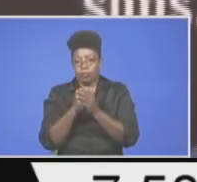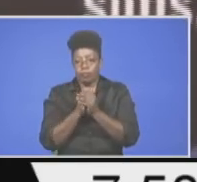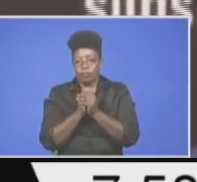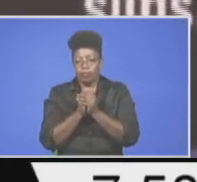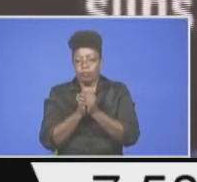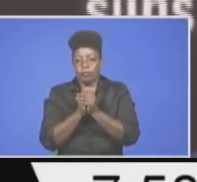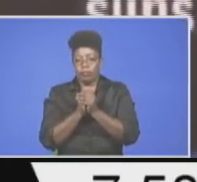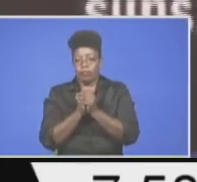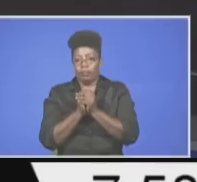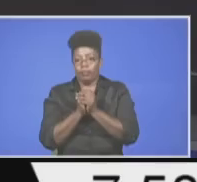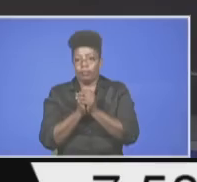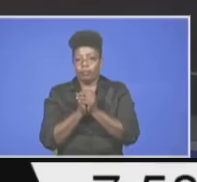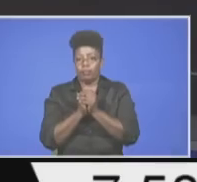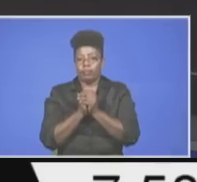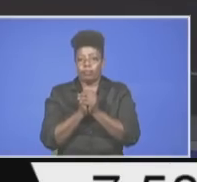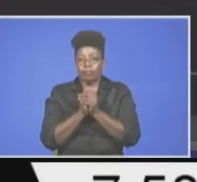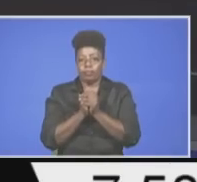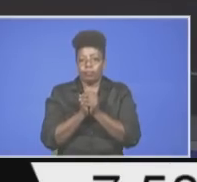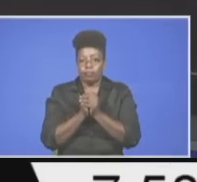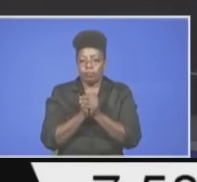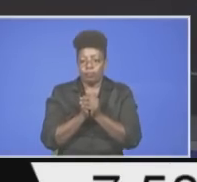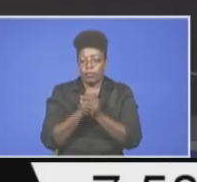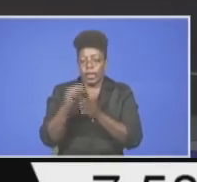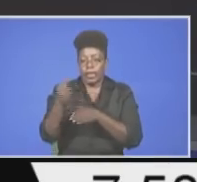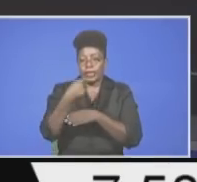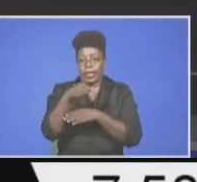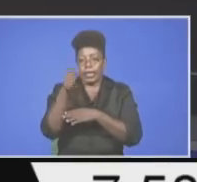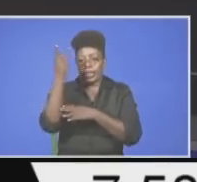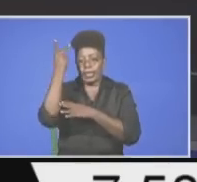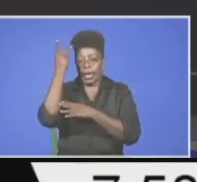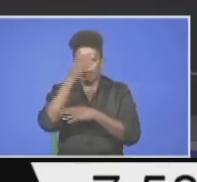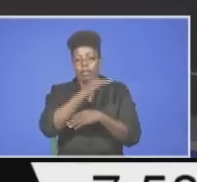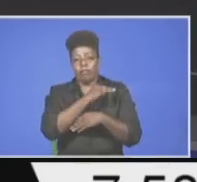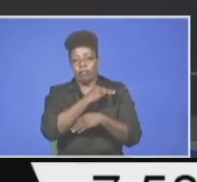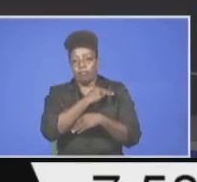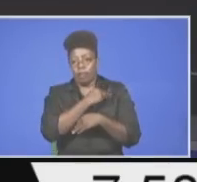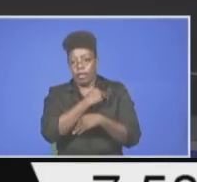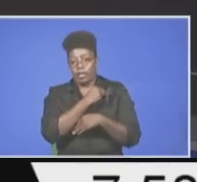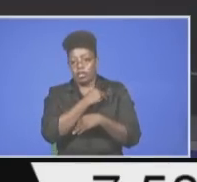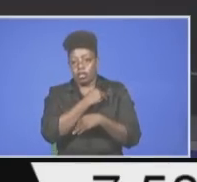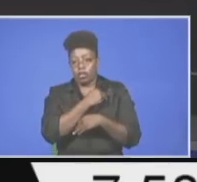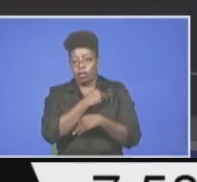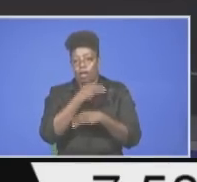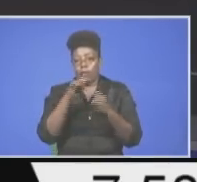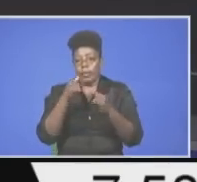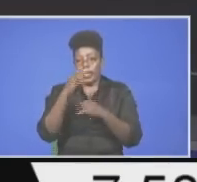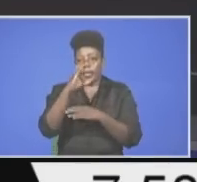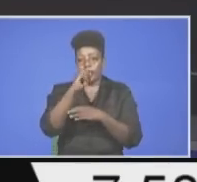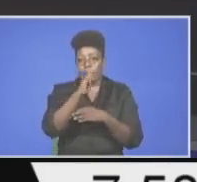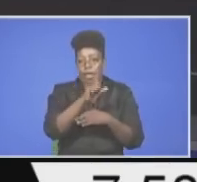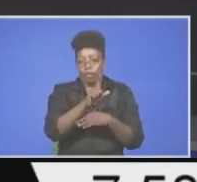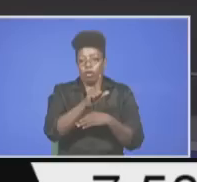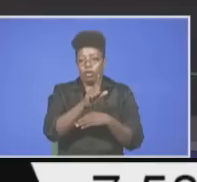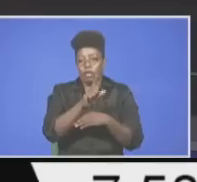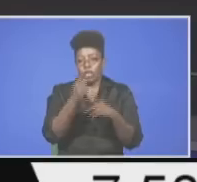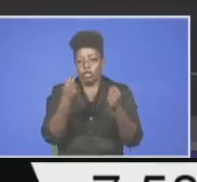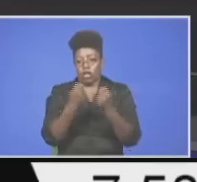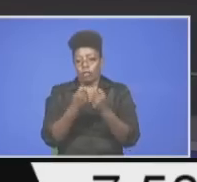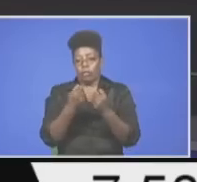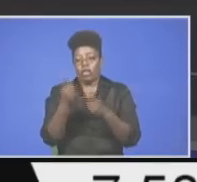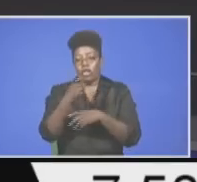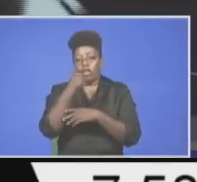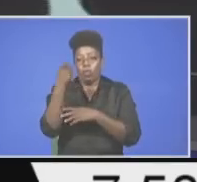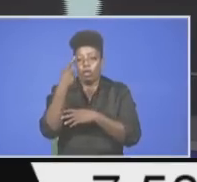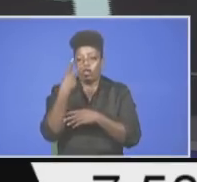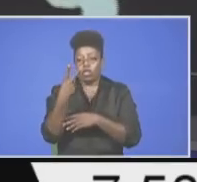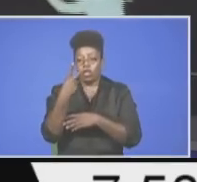sit down and read it. From tennis, Kevin Major Jr. playing in California at the Los Cabos Men's Futures Tournament. He won his first 2